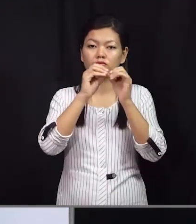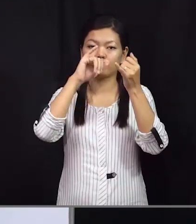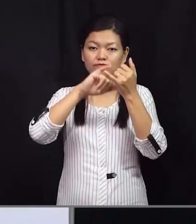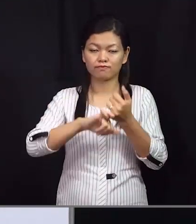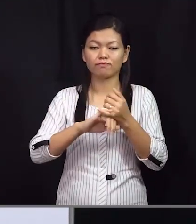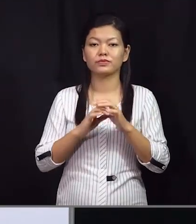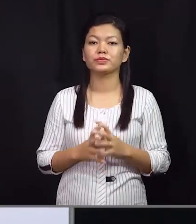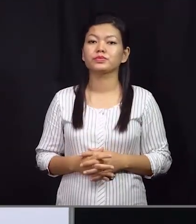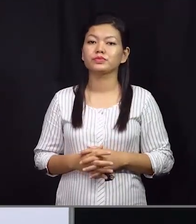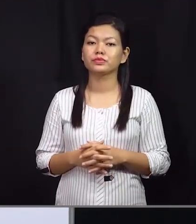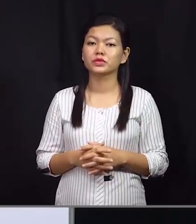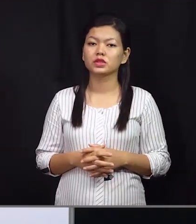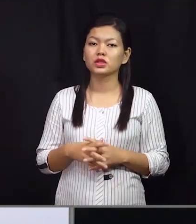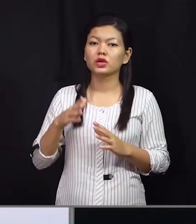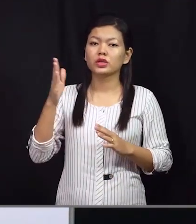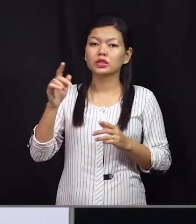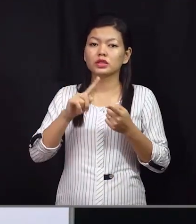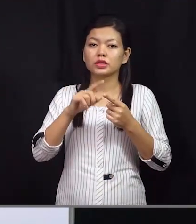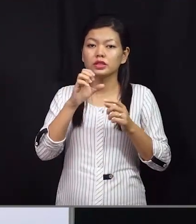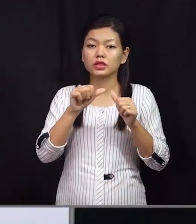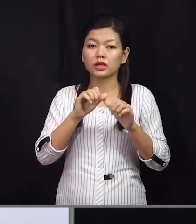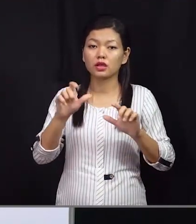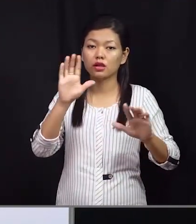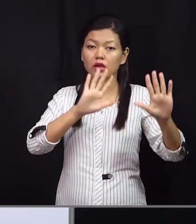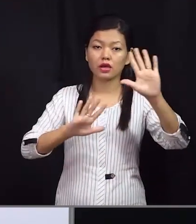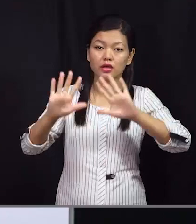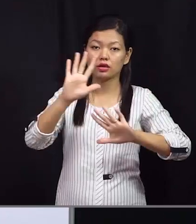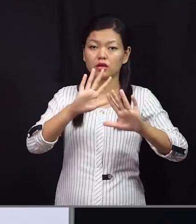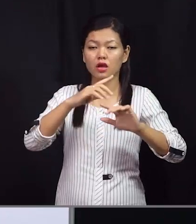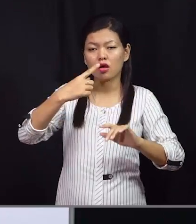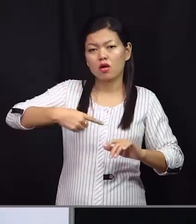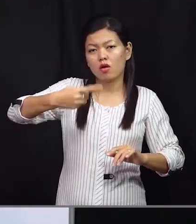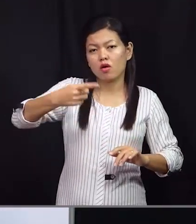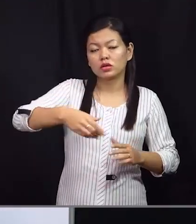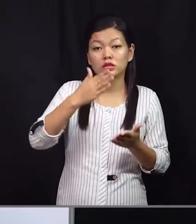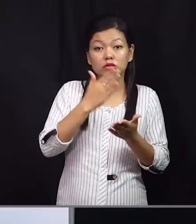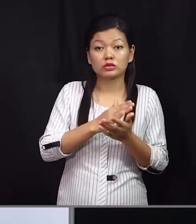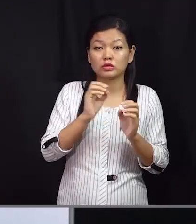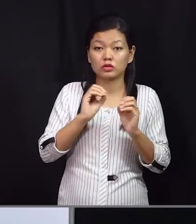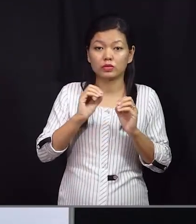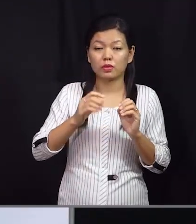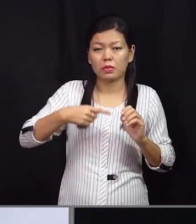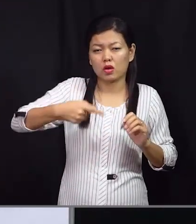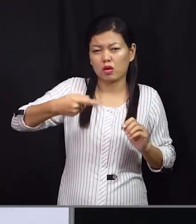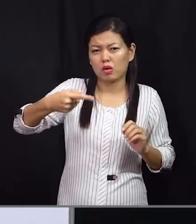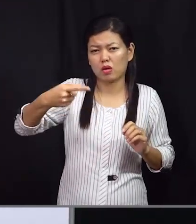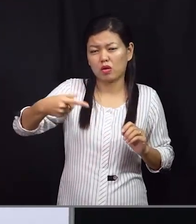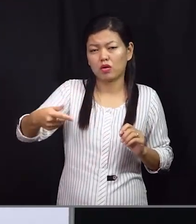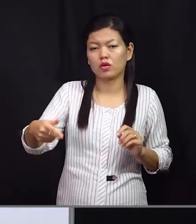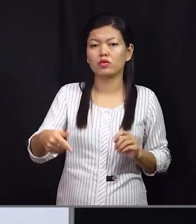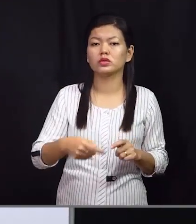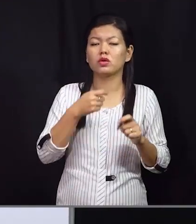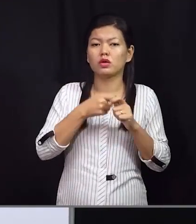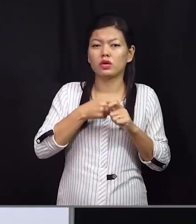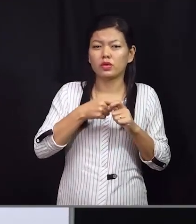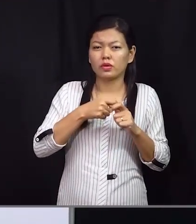So it refers to that economic activity which is conducted on a regular basis, okay, to earn profit through production and